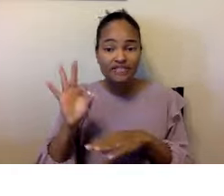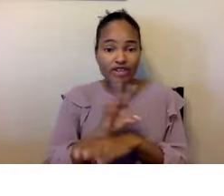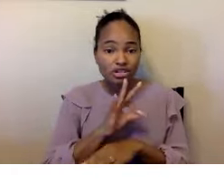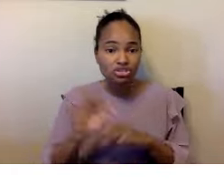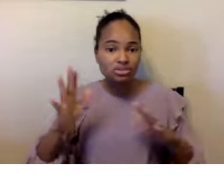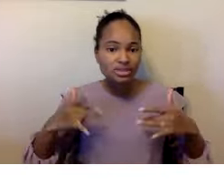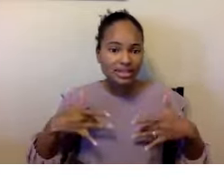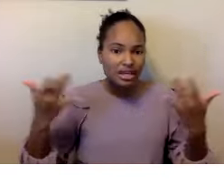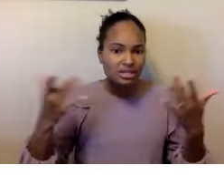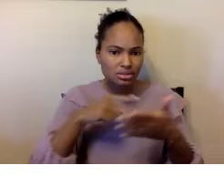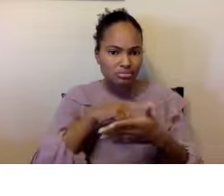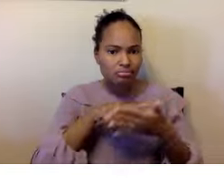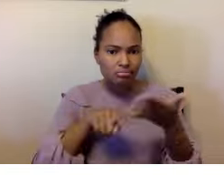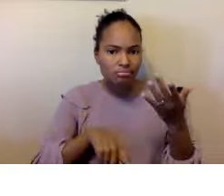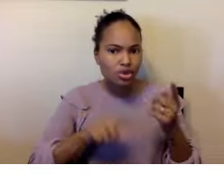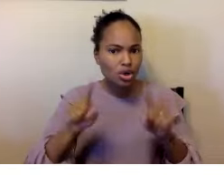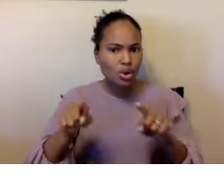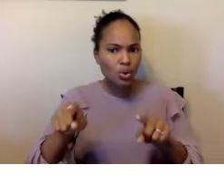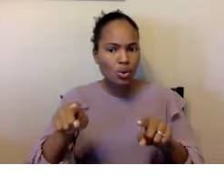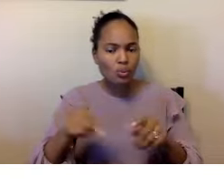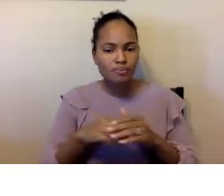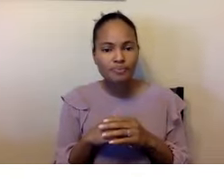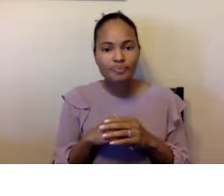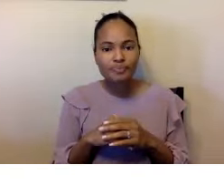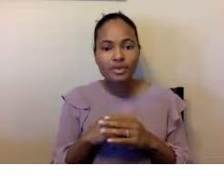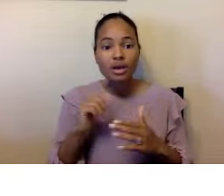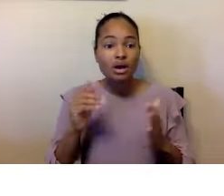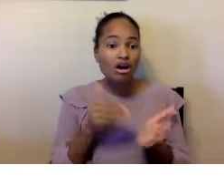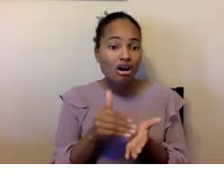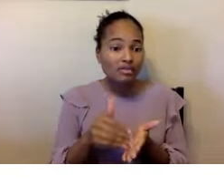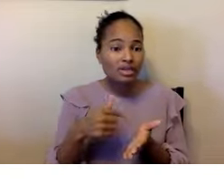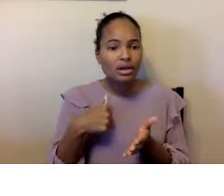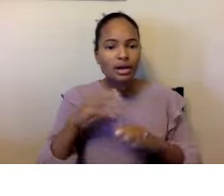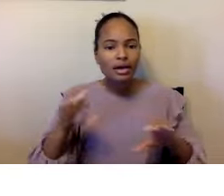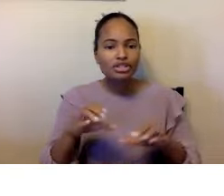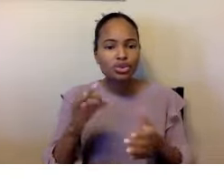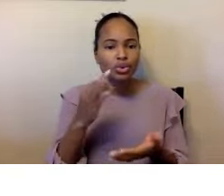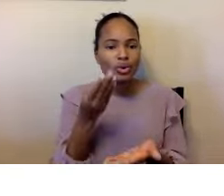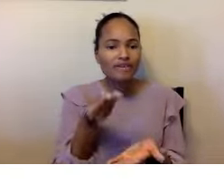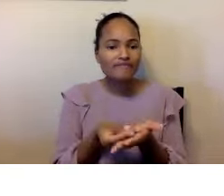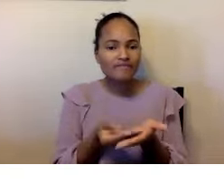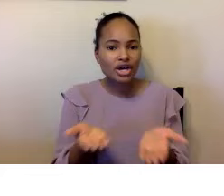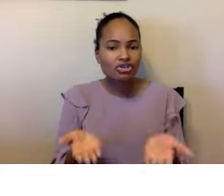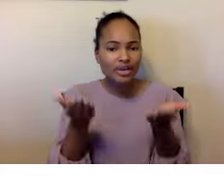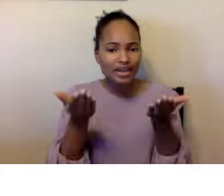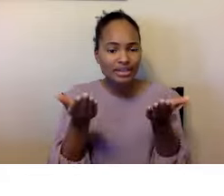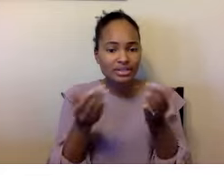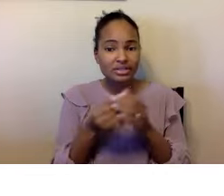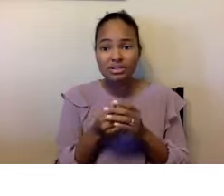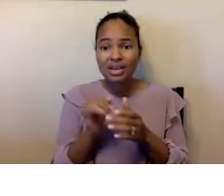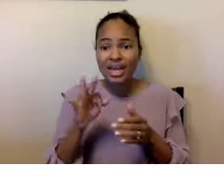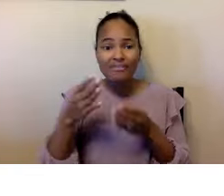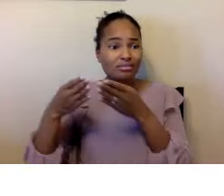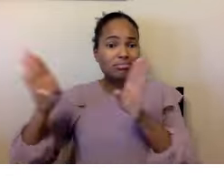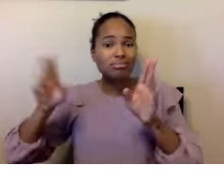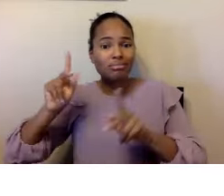Even sometimes I do fundraising for some groups of mine, even participating in fundraisers